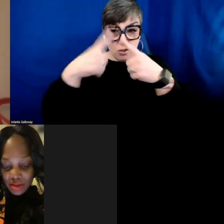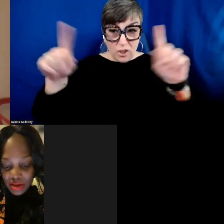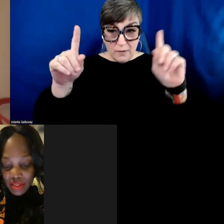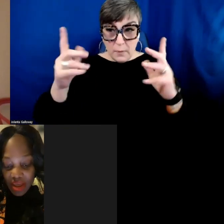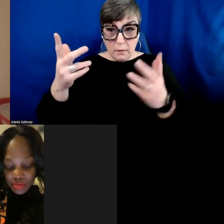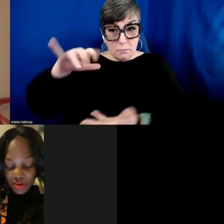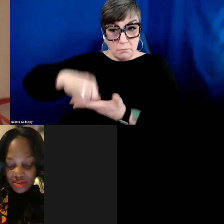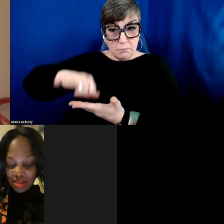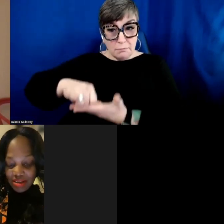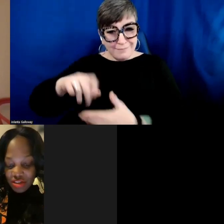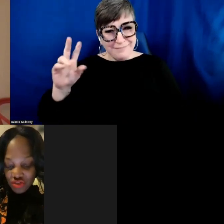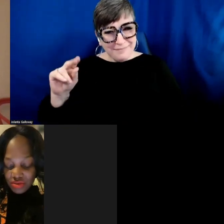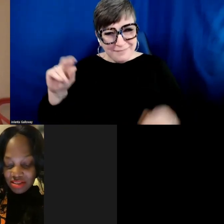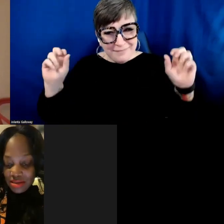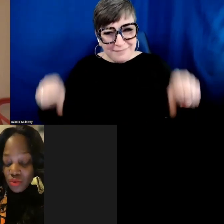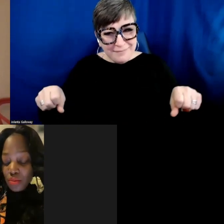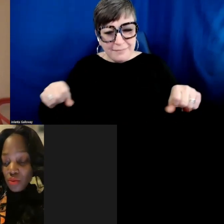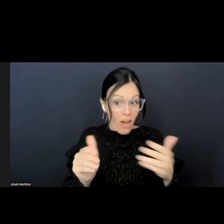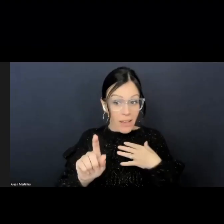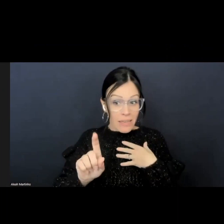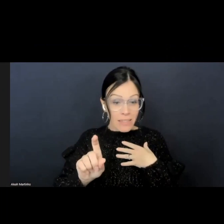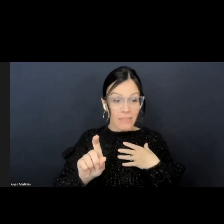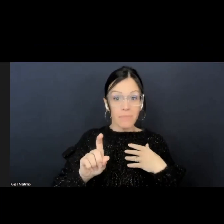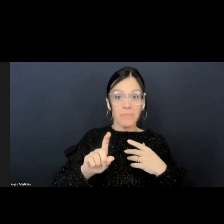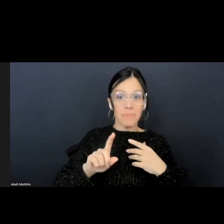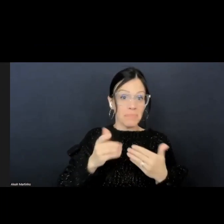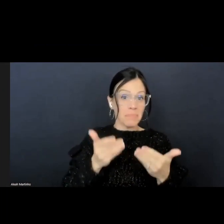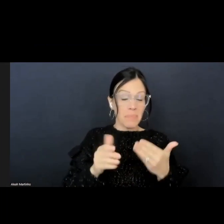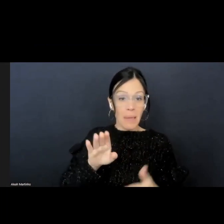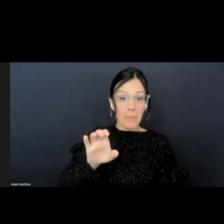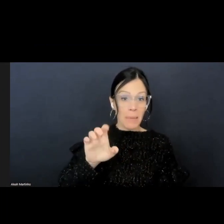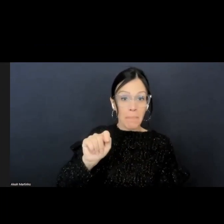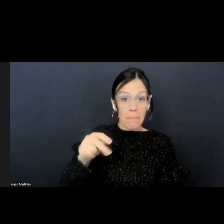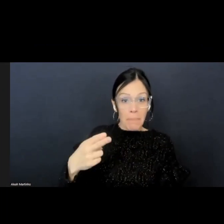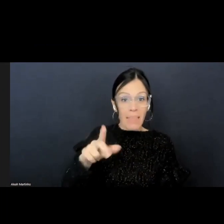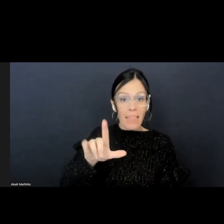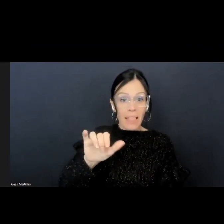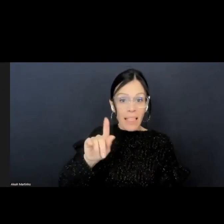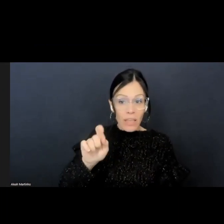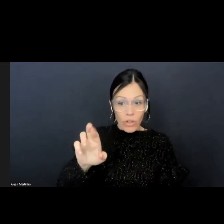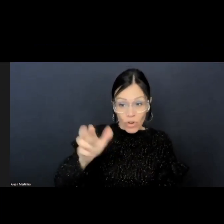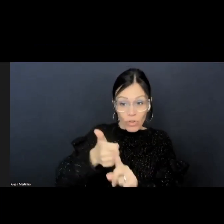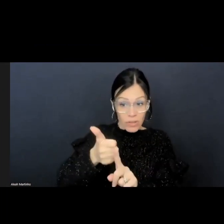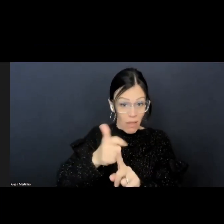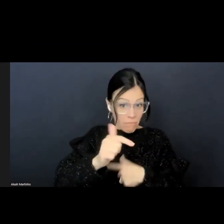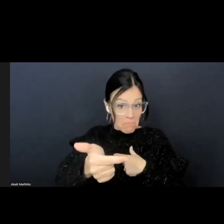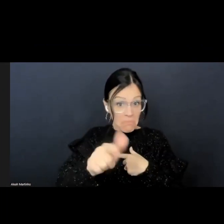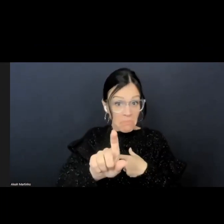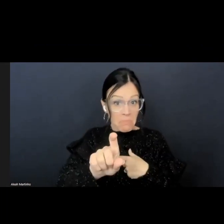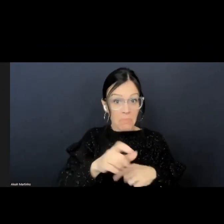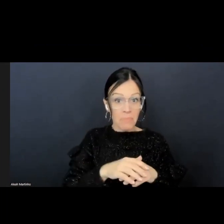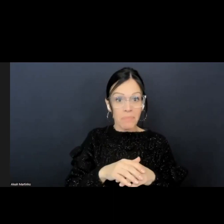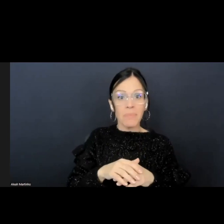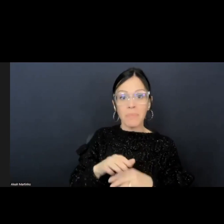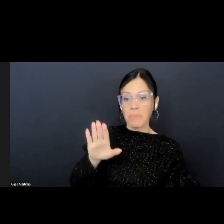have a disability uh perhaps beth could uh speak next yeah happy to do